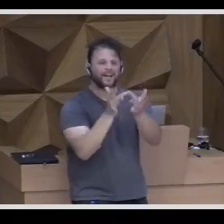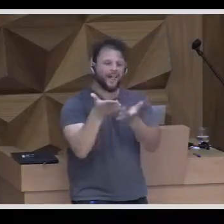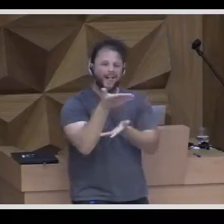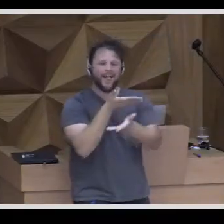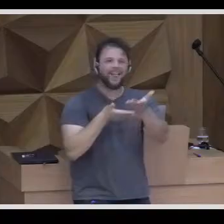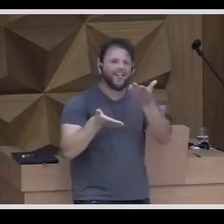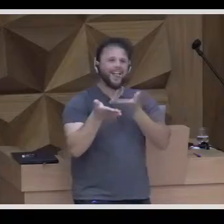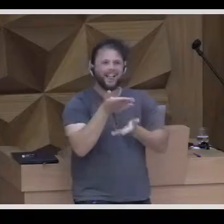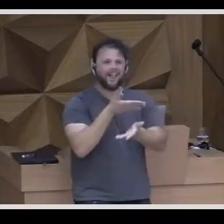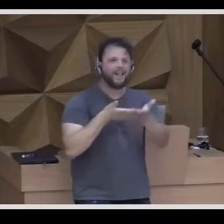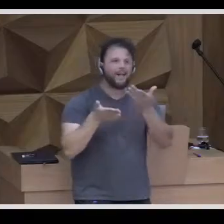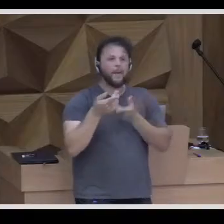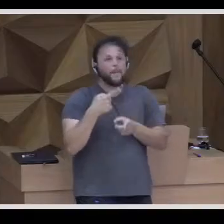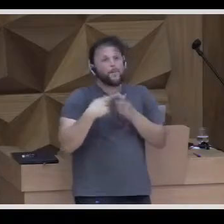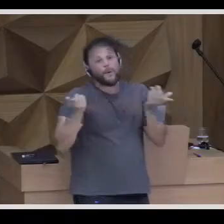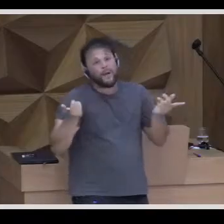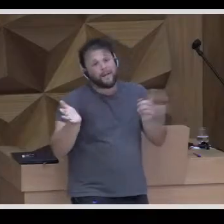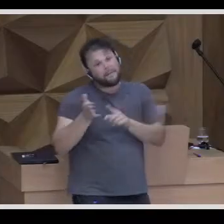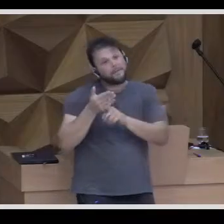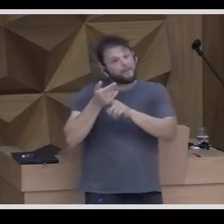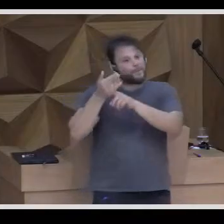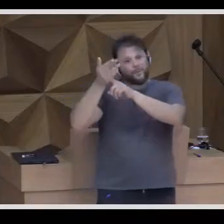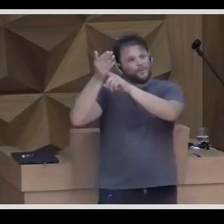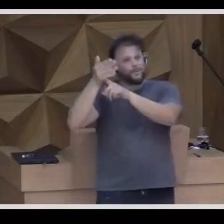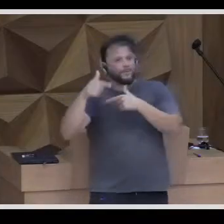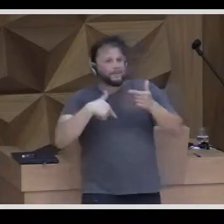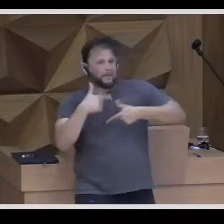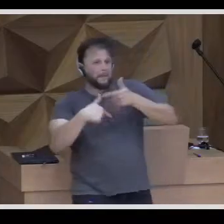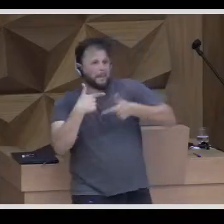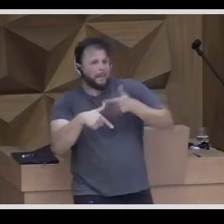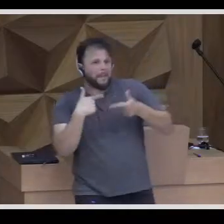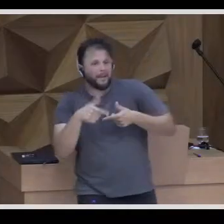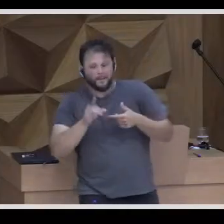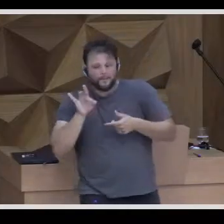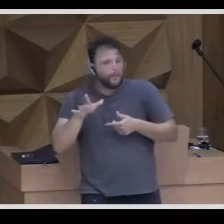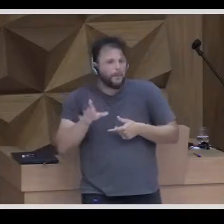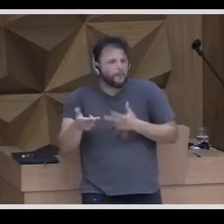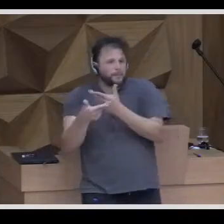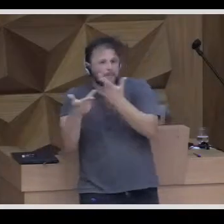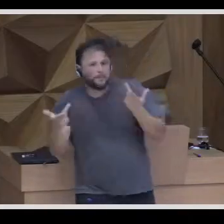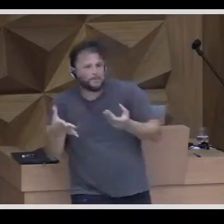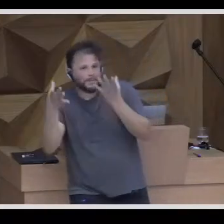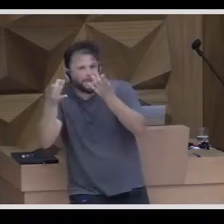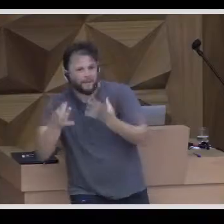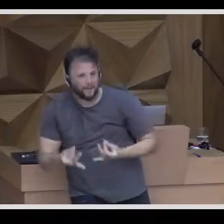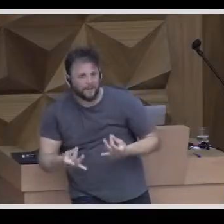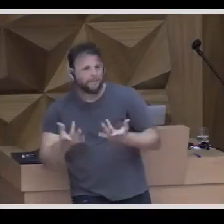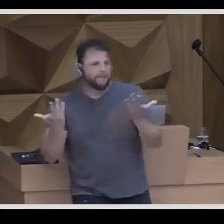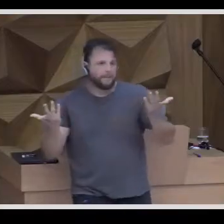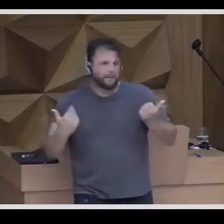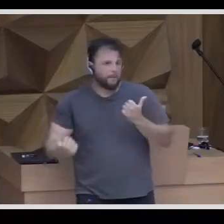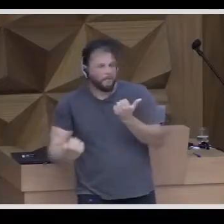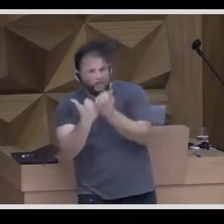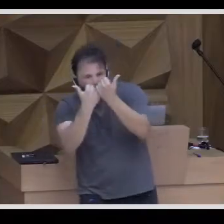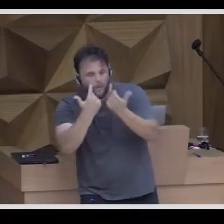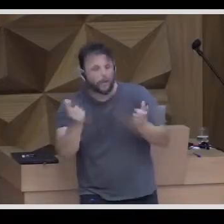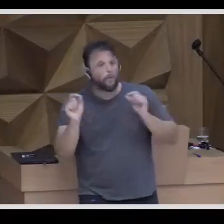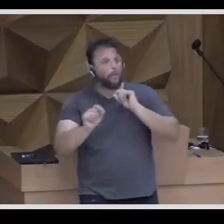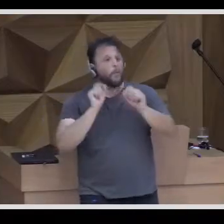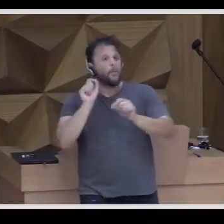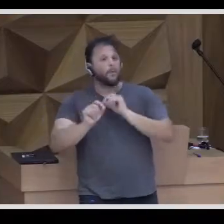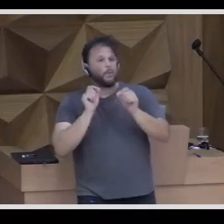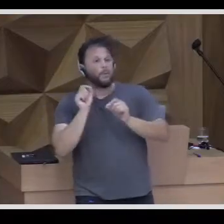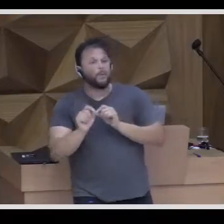alongside that and support those things and support what people actually need, rather than trying to replace it